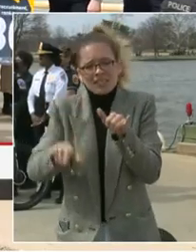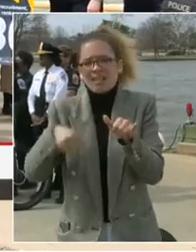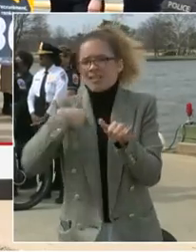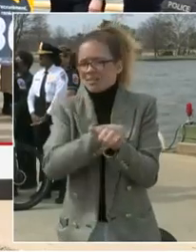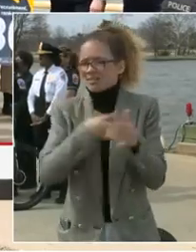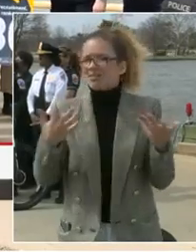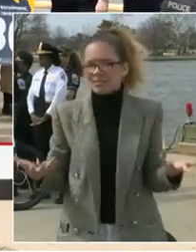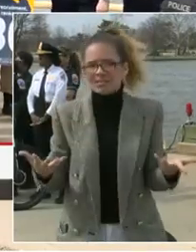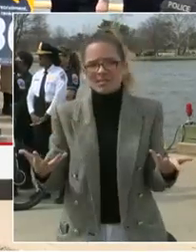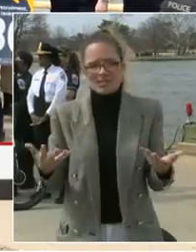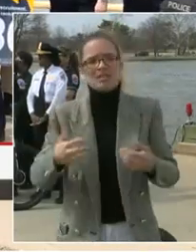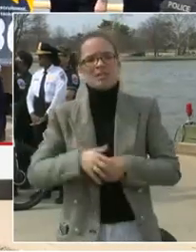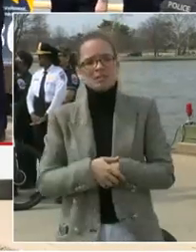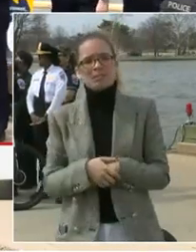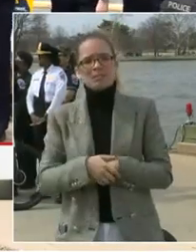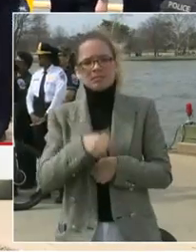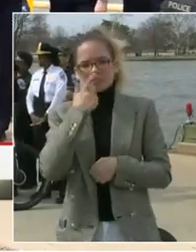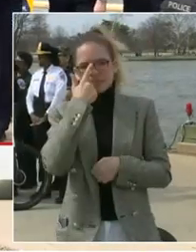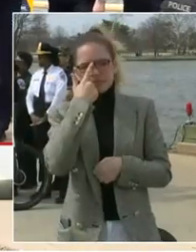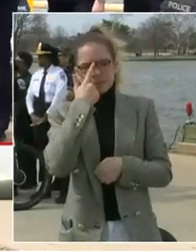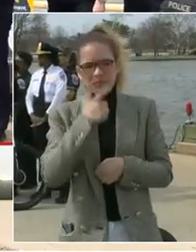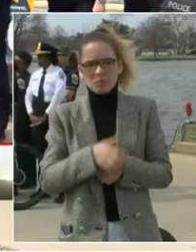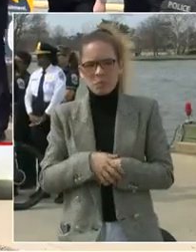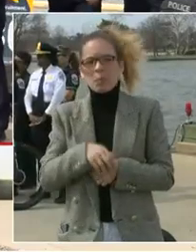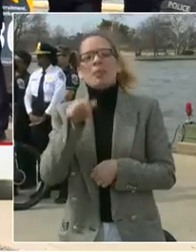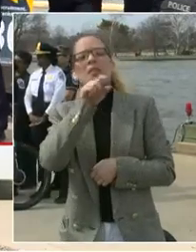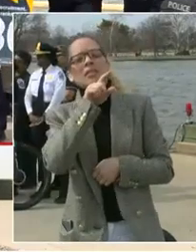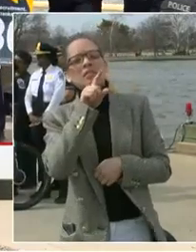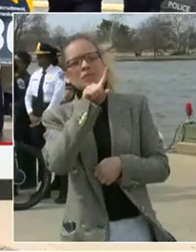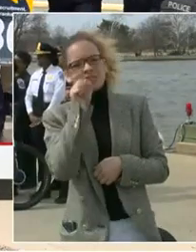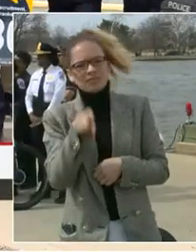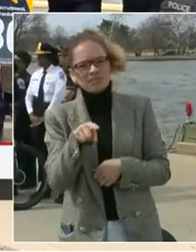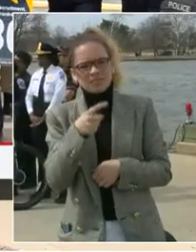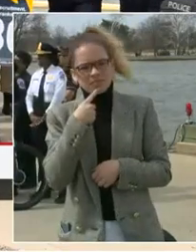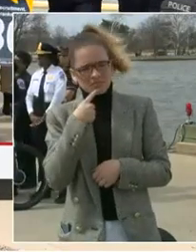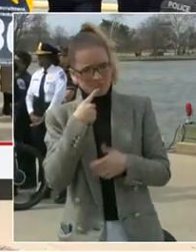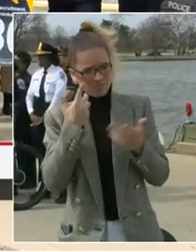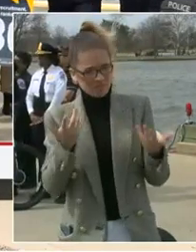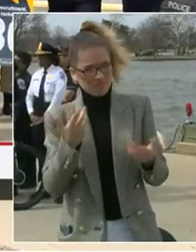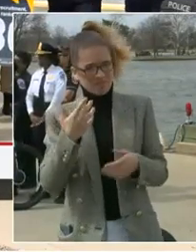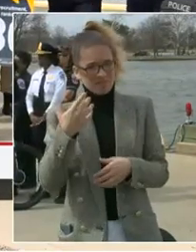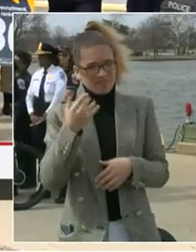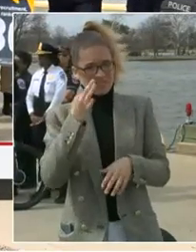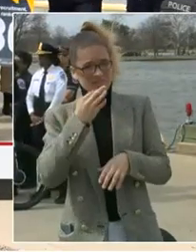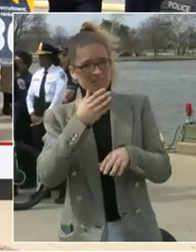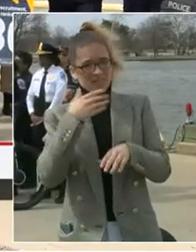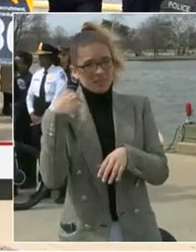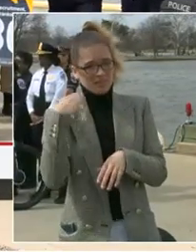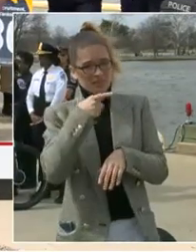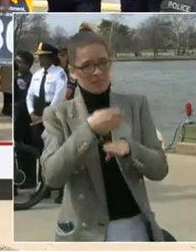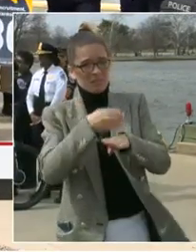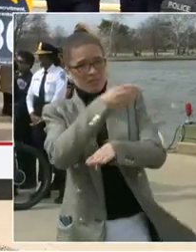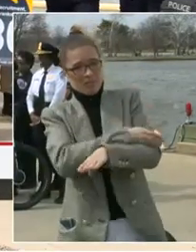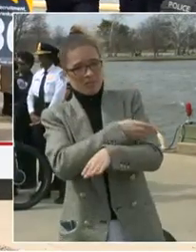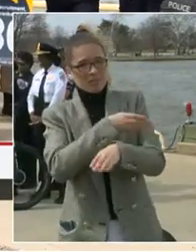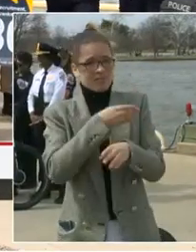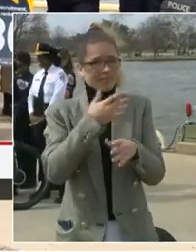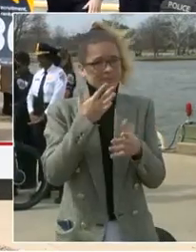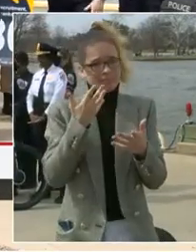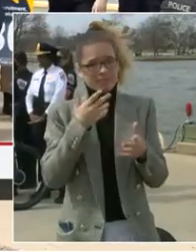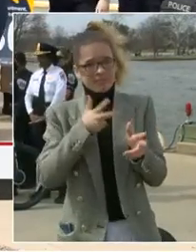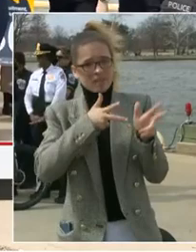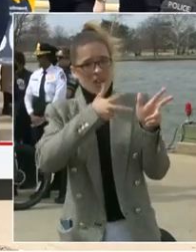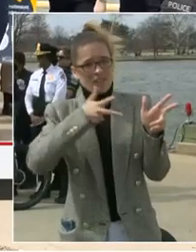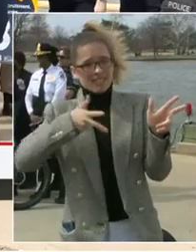Yep. Chief Contee, if you could just update us on everybody's favorite topic of the truck convoy. And